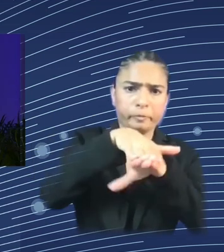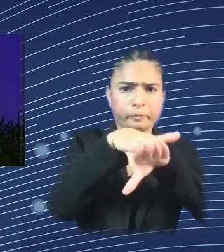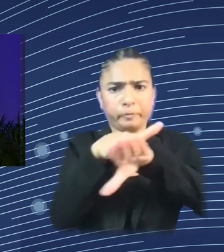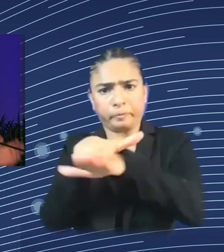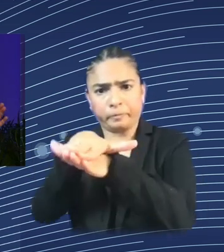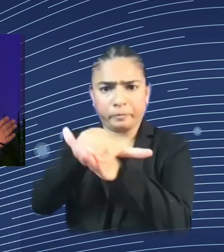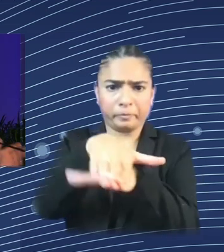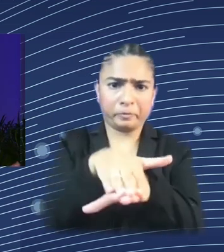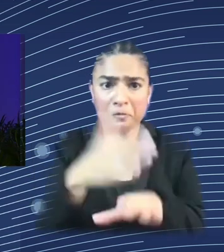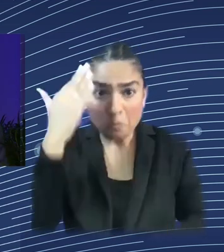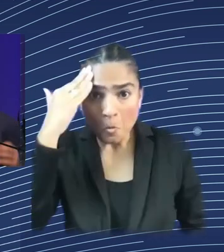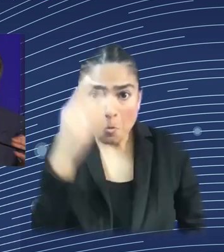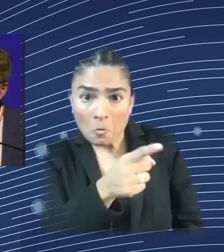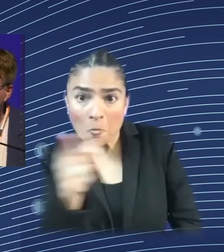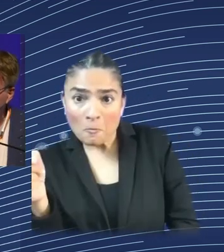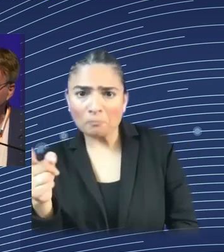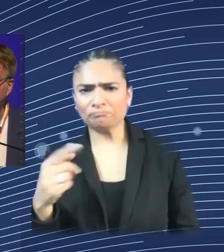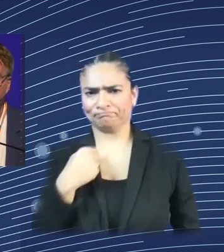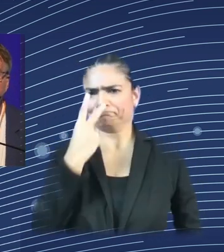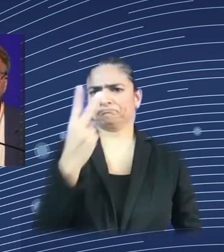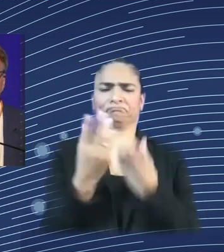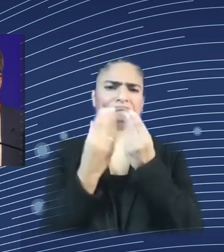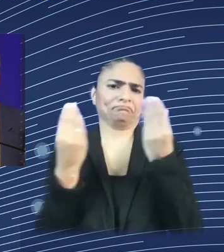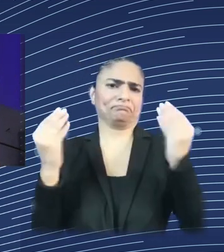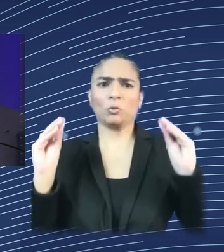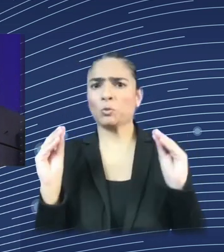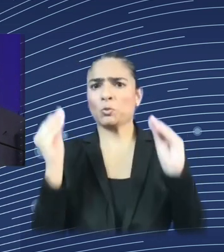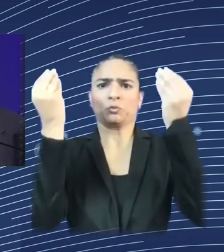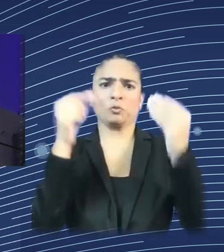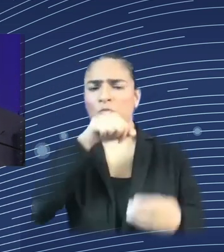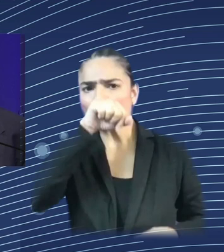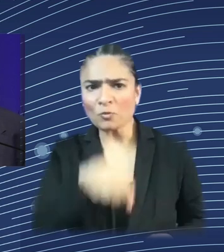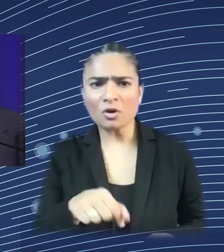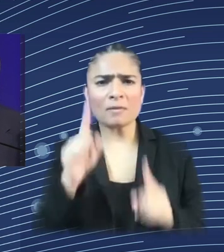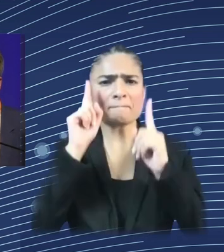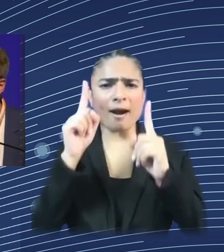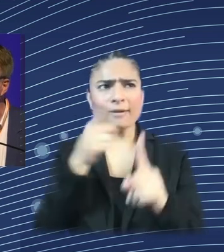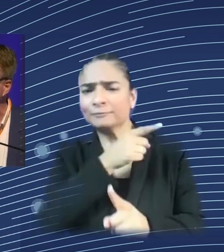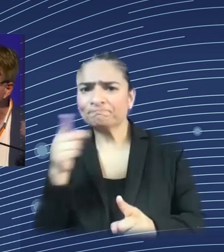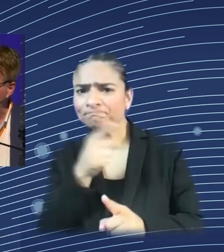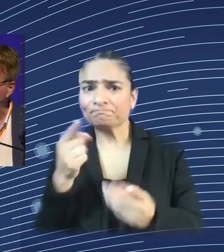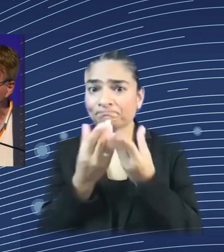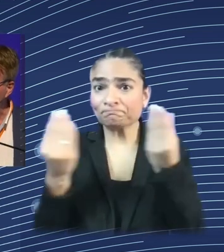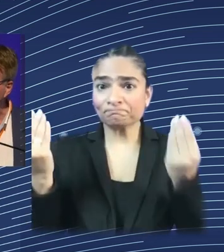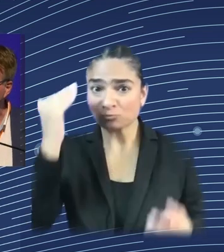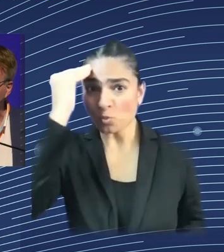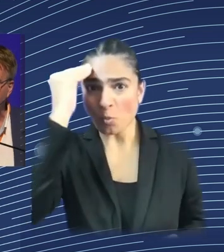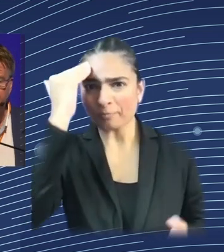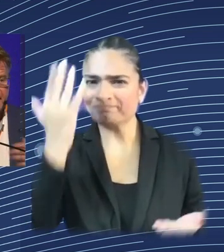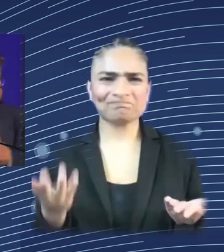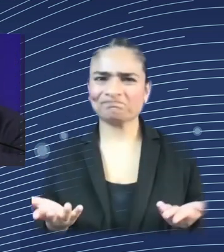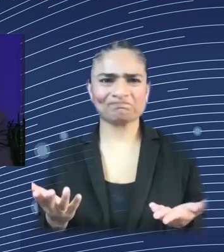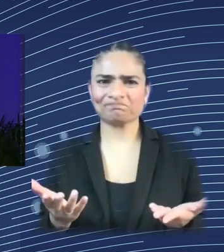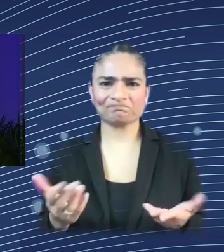know it, Star Trek, they know the phrase, Scotty, beam me up. And then you see them leaving